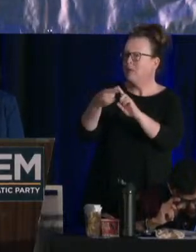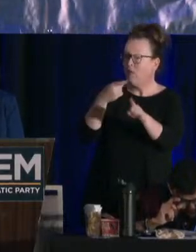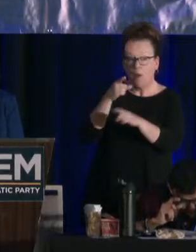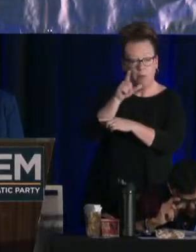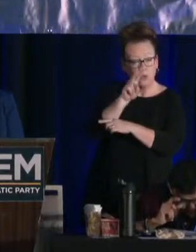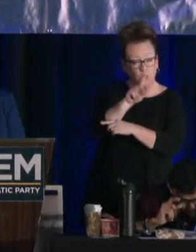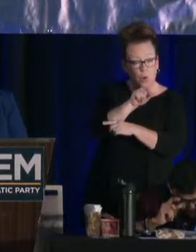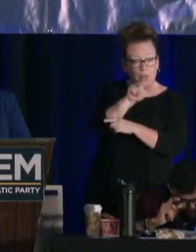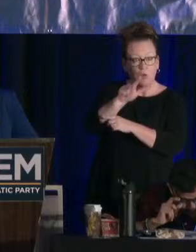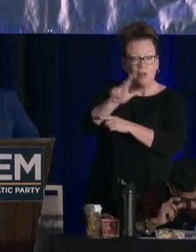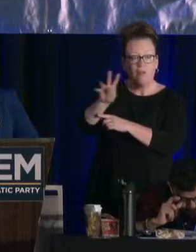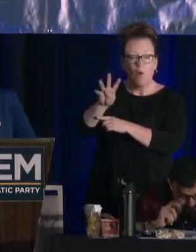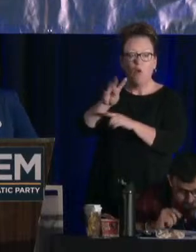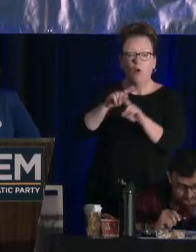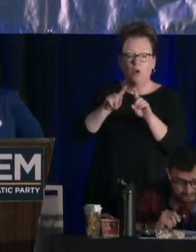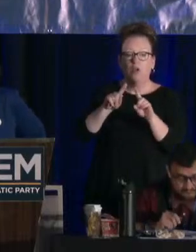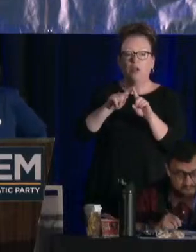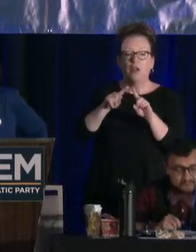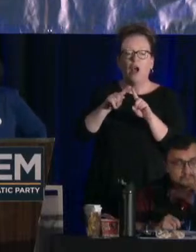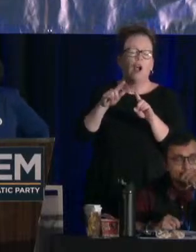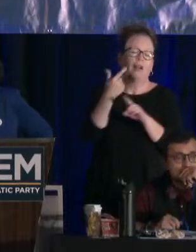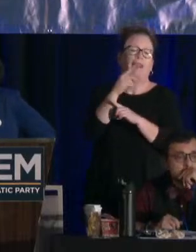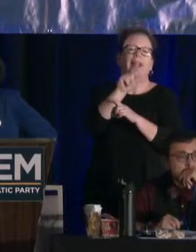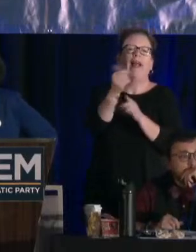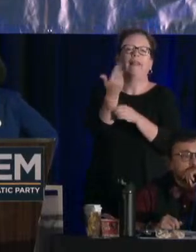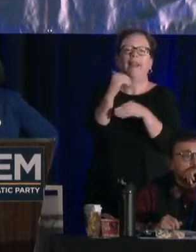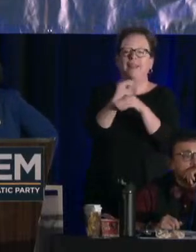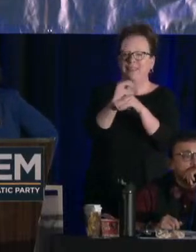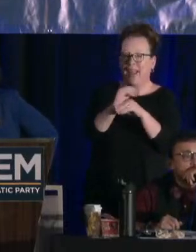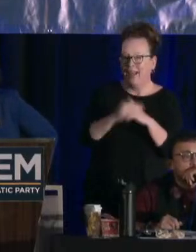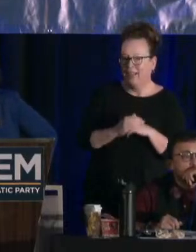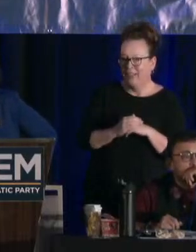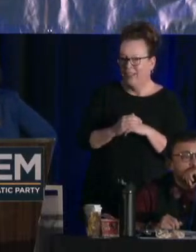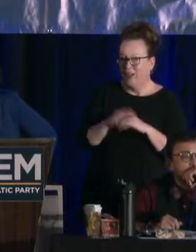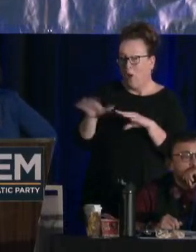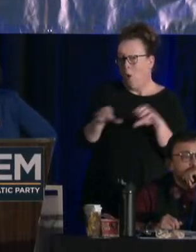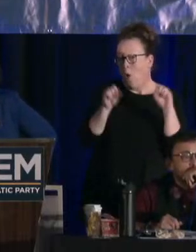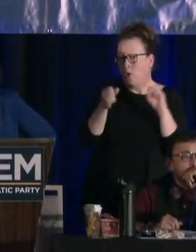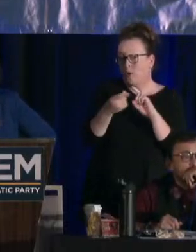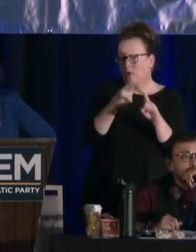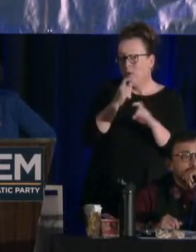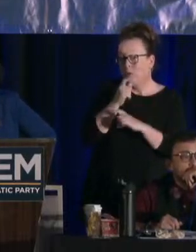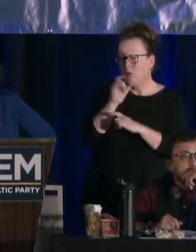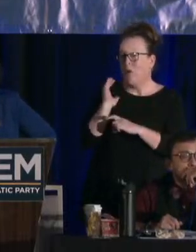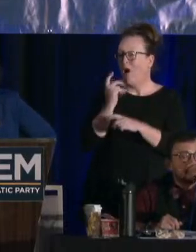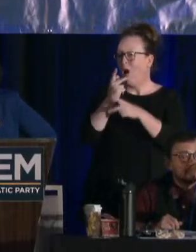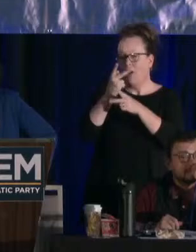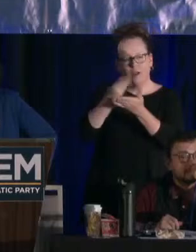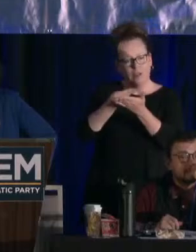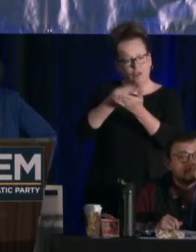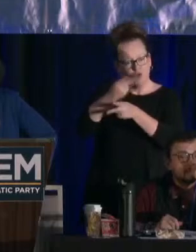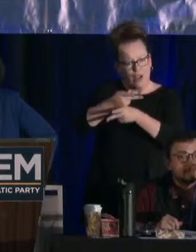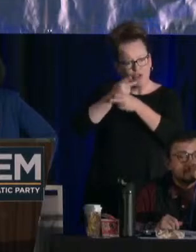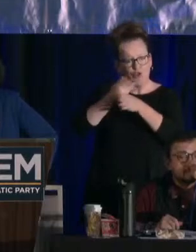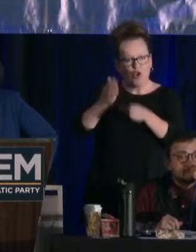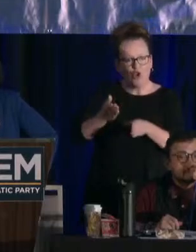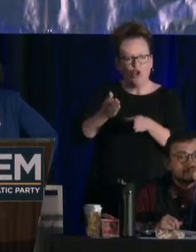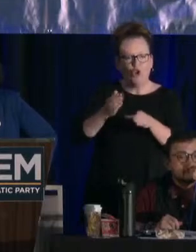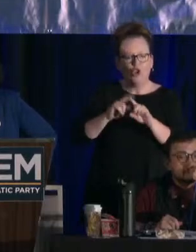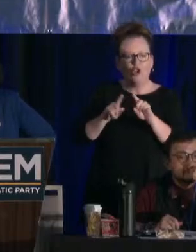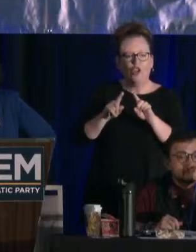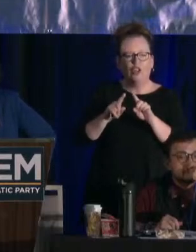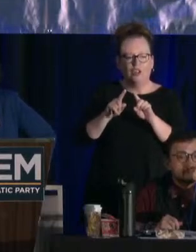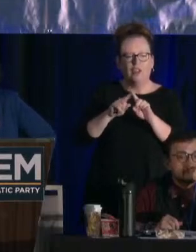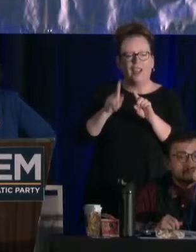2024 bingo last night, hosted, I hope you're up, hosted by Treasurer Fiona Ma and Assemblymember